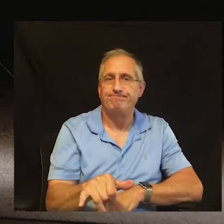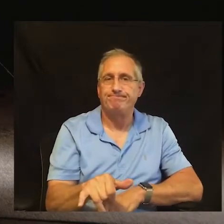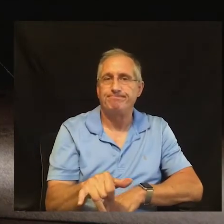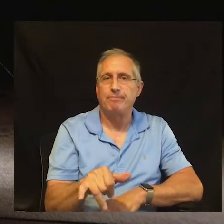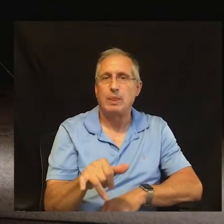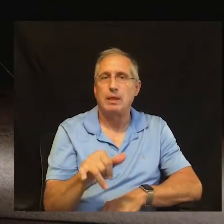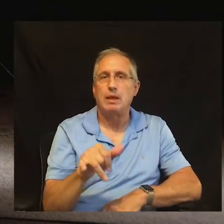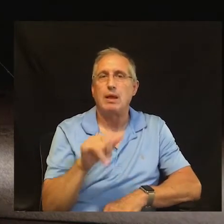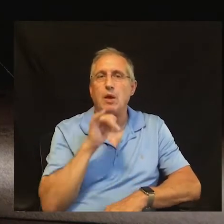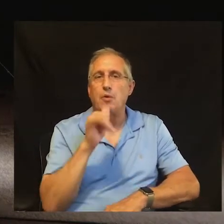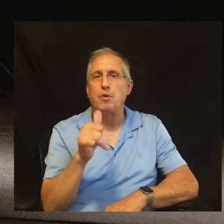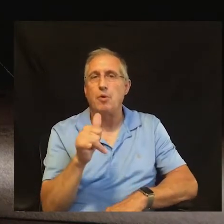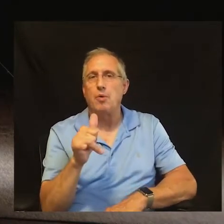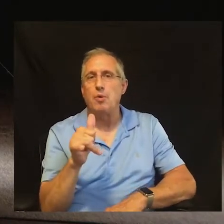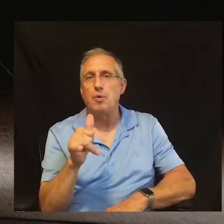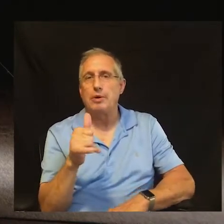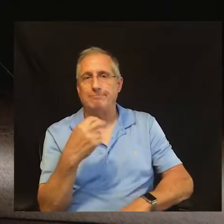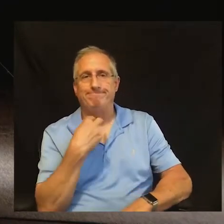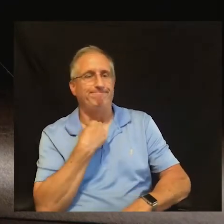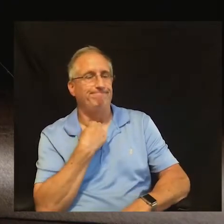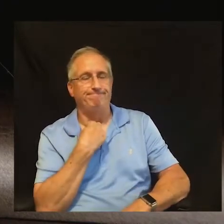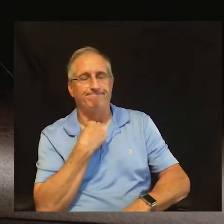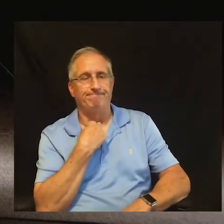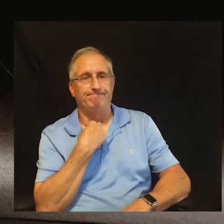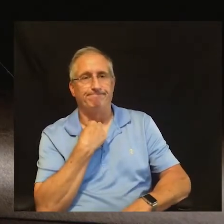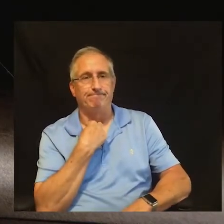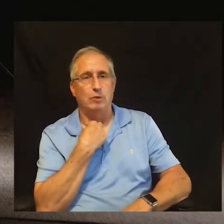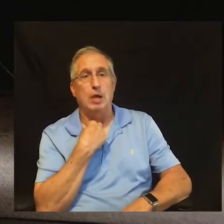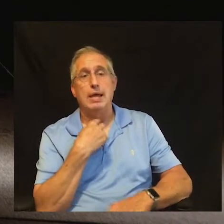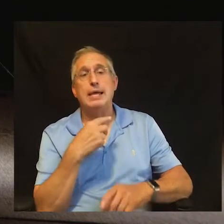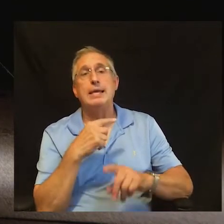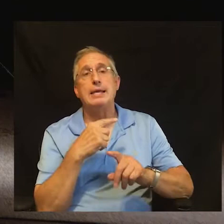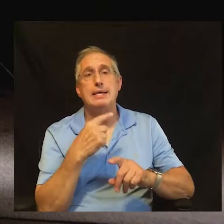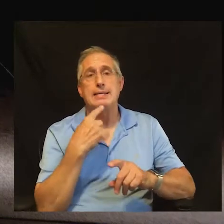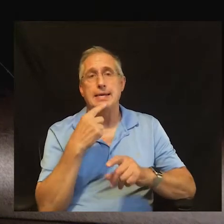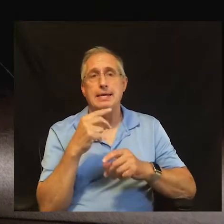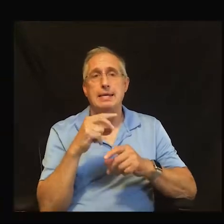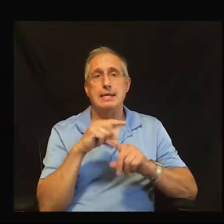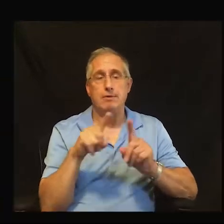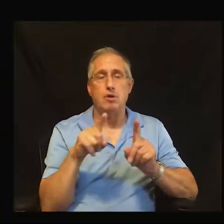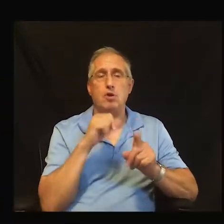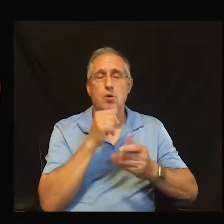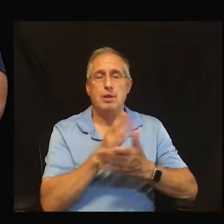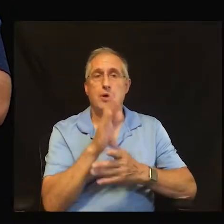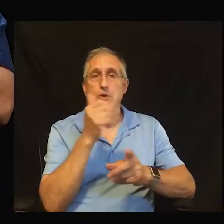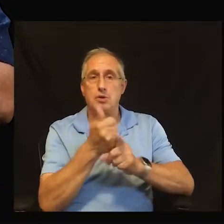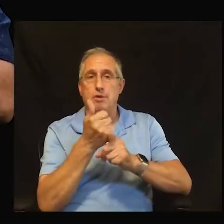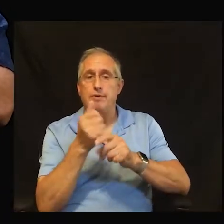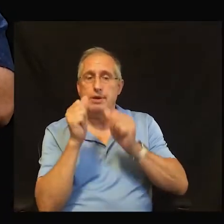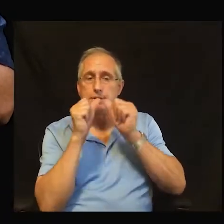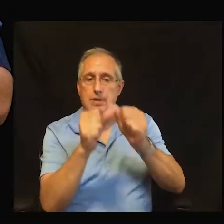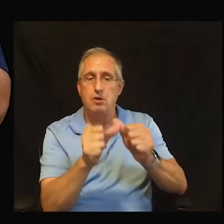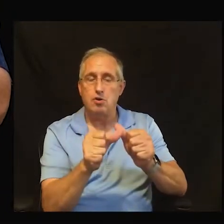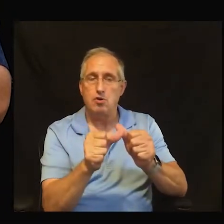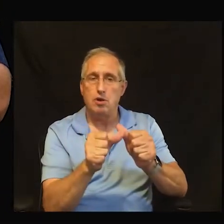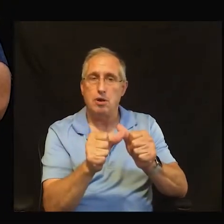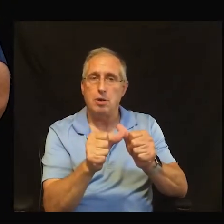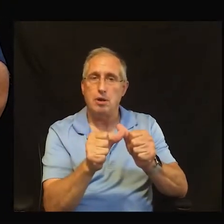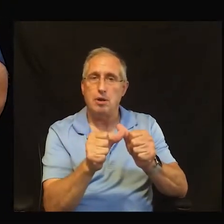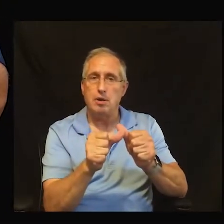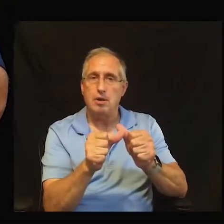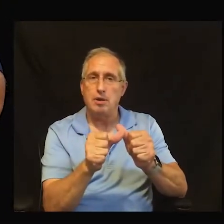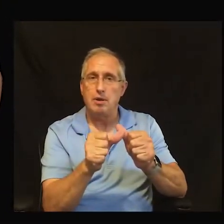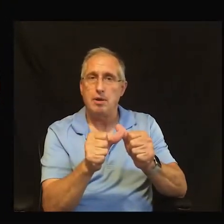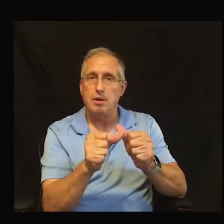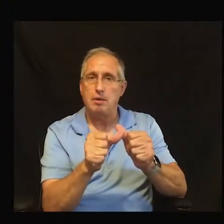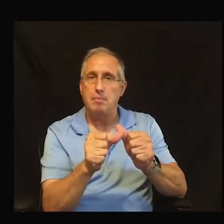Don't get stuck. Or I'll say it this way. Don't allow yourself to continue to be triggered